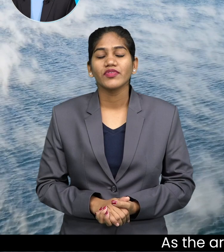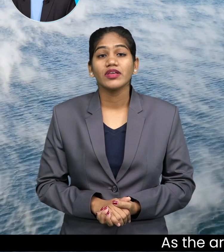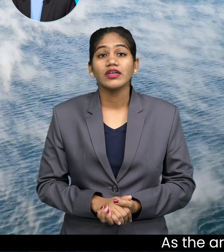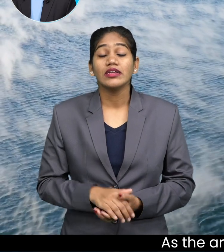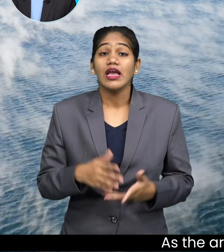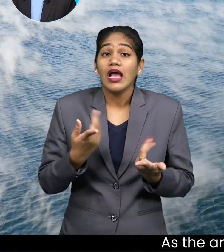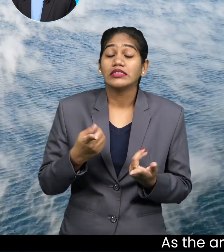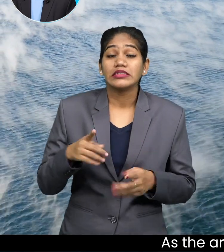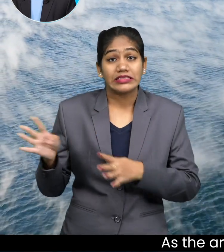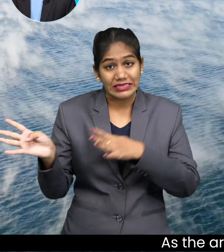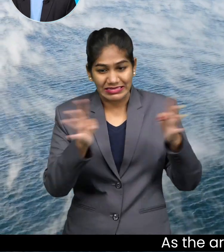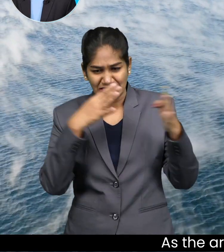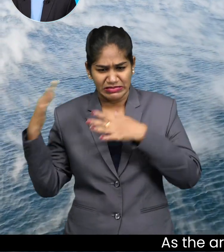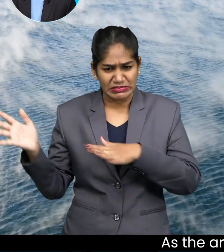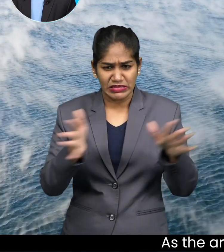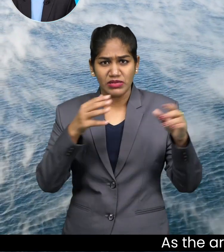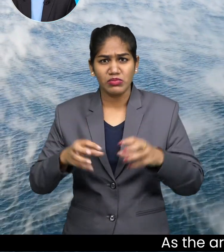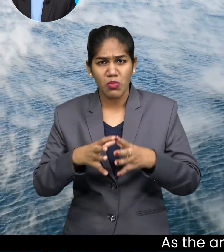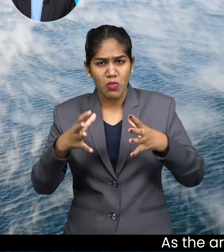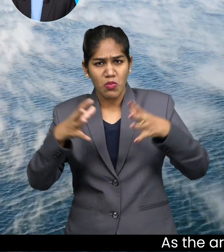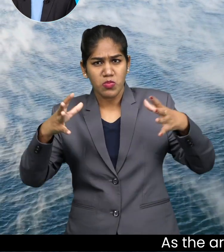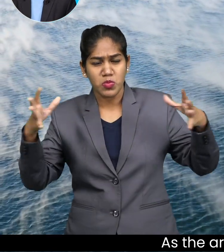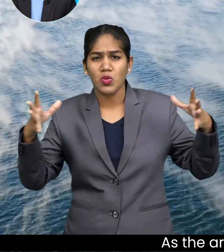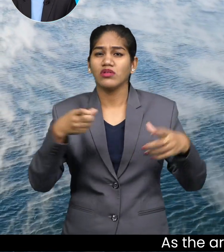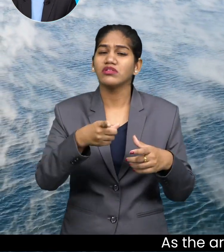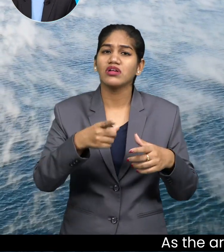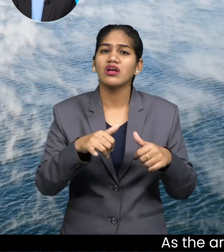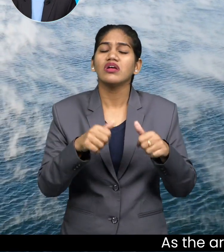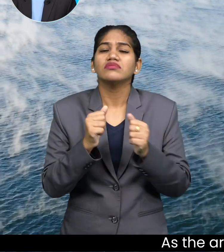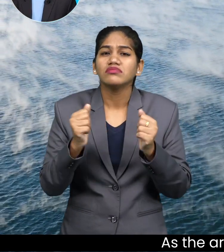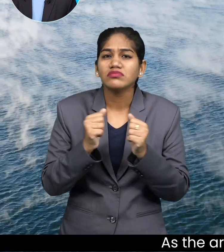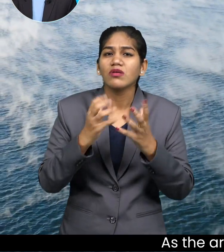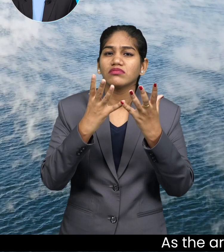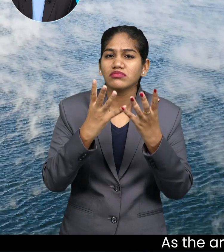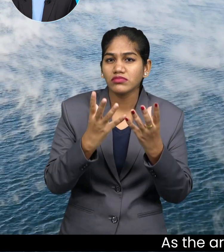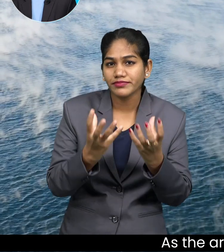As the air rises, it expands and cools.